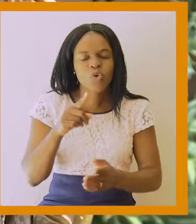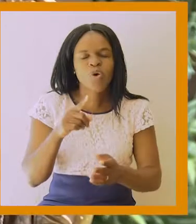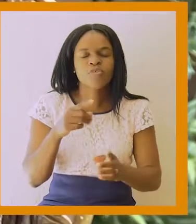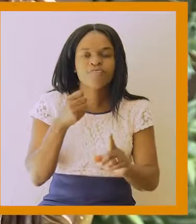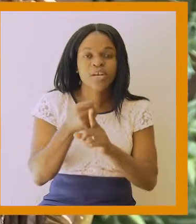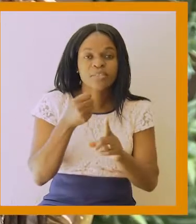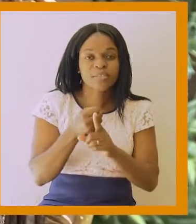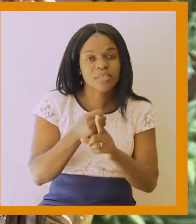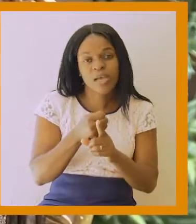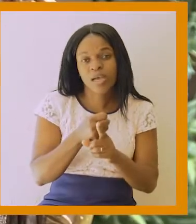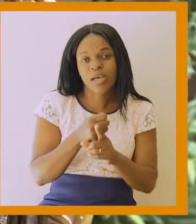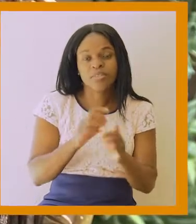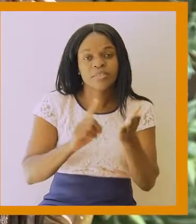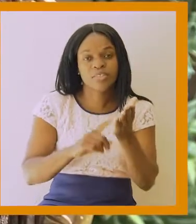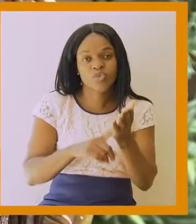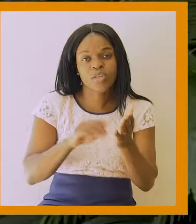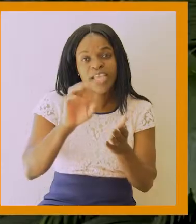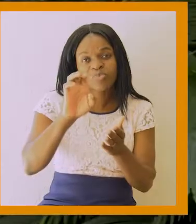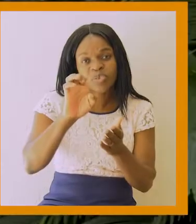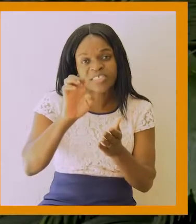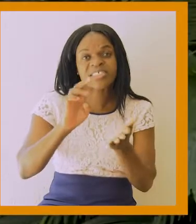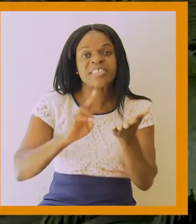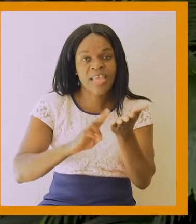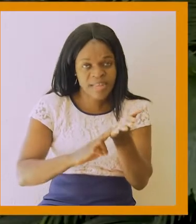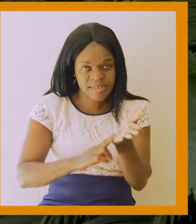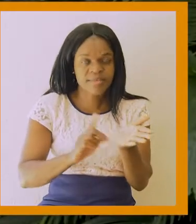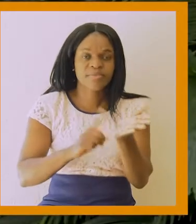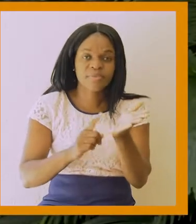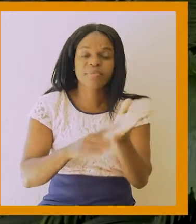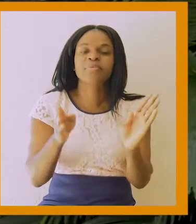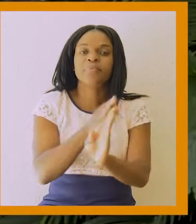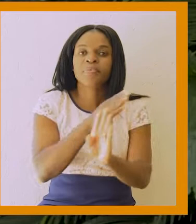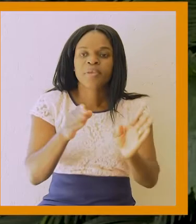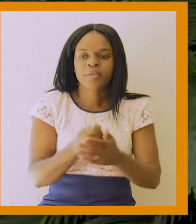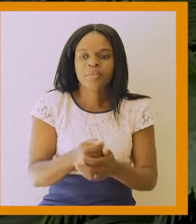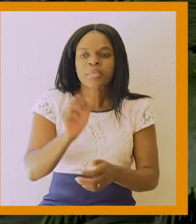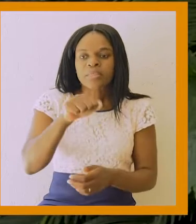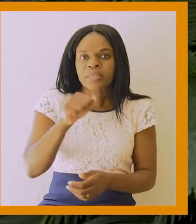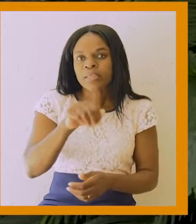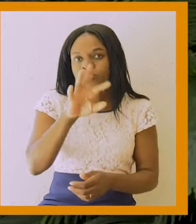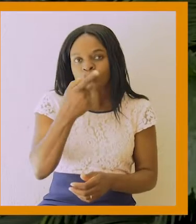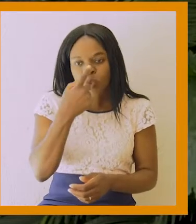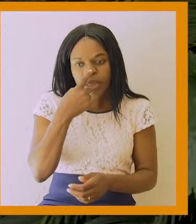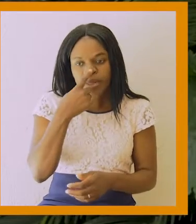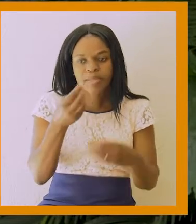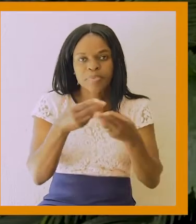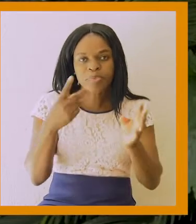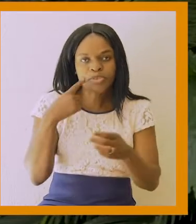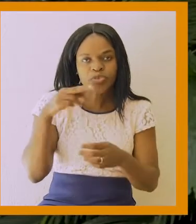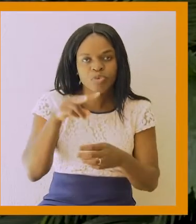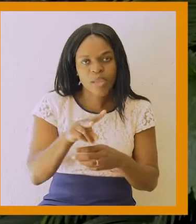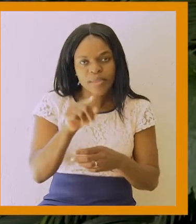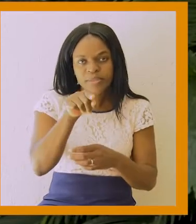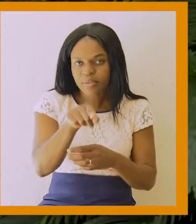the fight against sexual exploitation and abuse. I would say things like sexual abuse, when people look